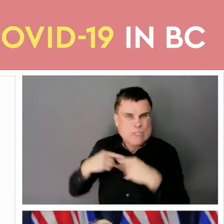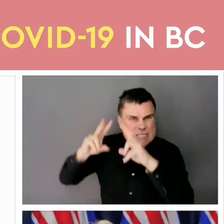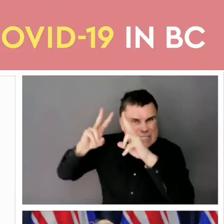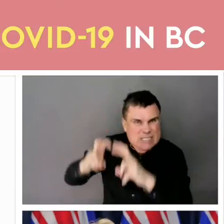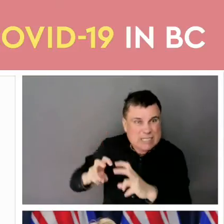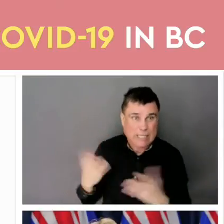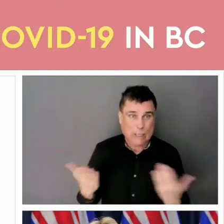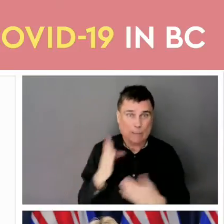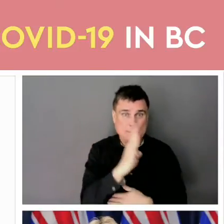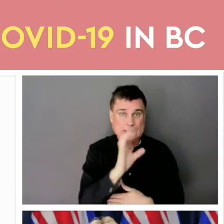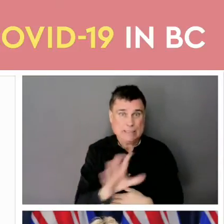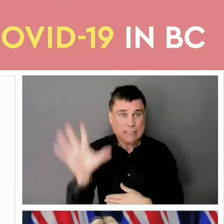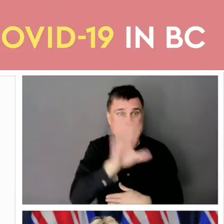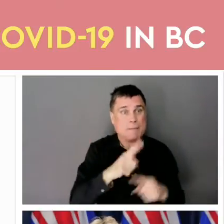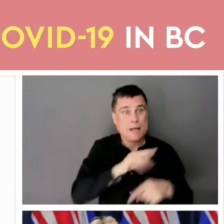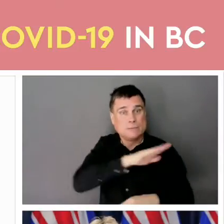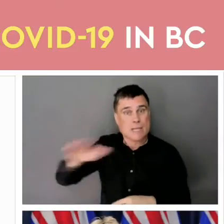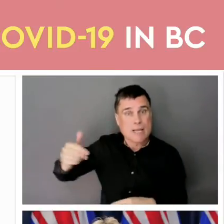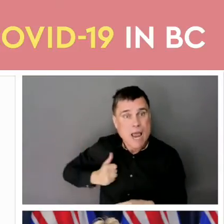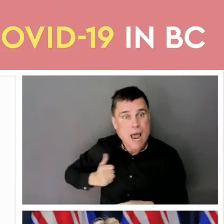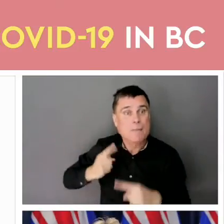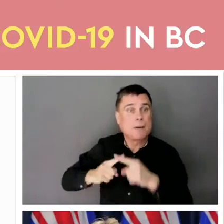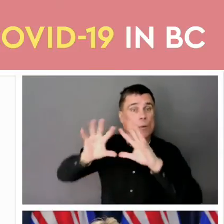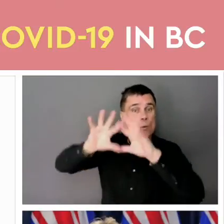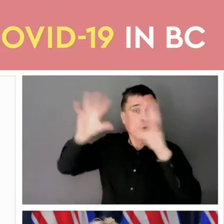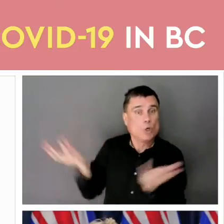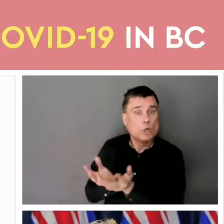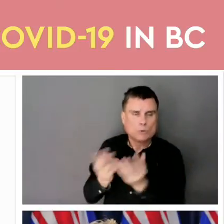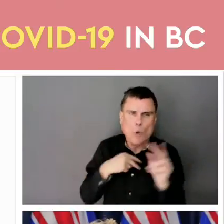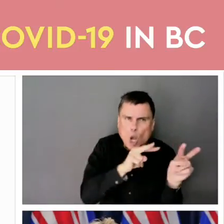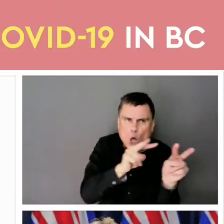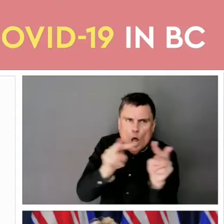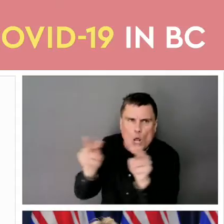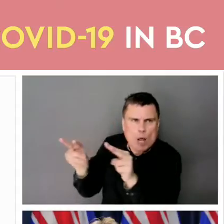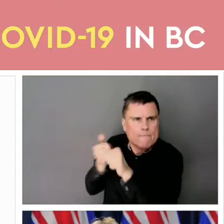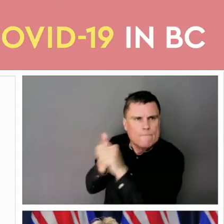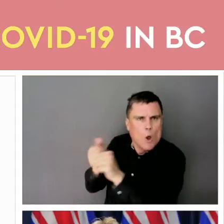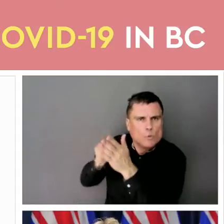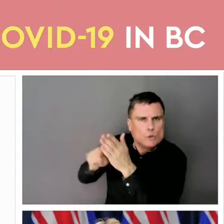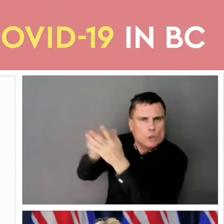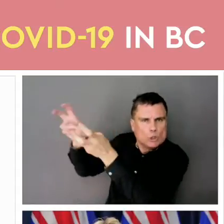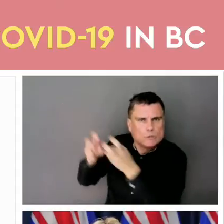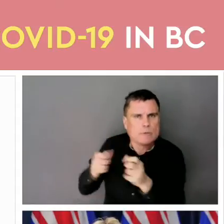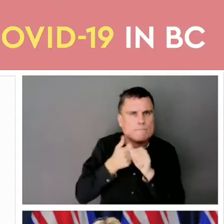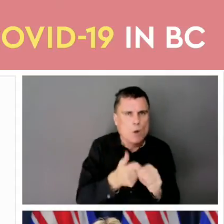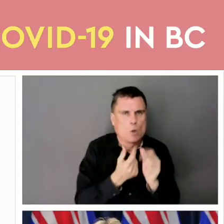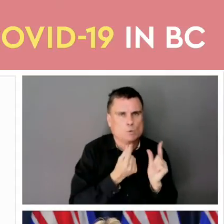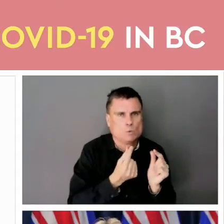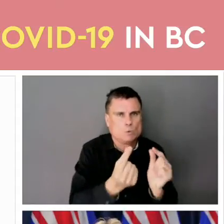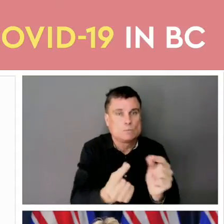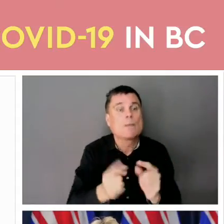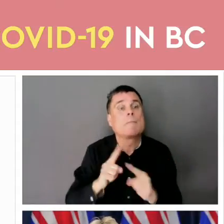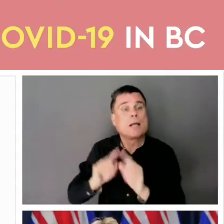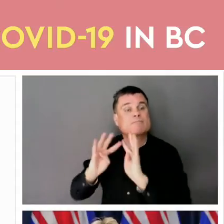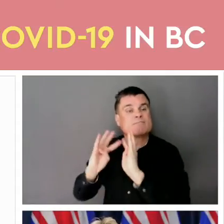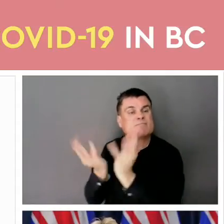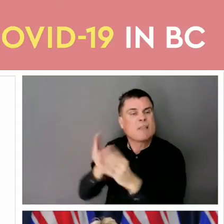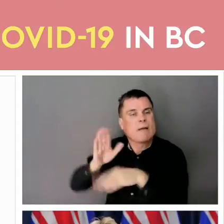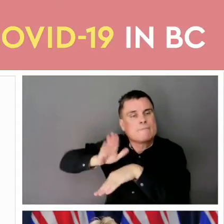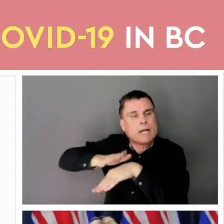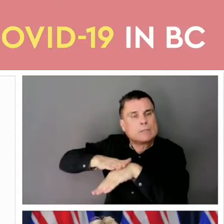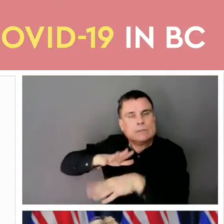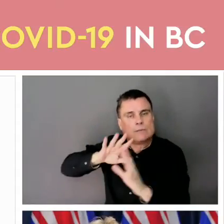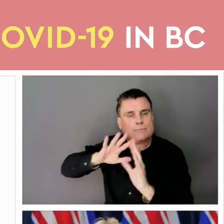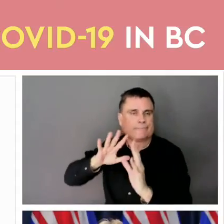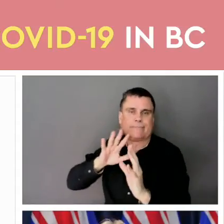And early on, the National Advisory Committee on Immunization and here in BC, we had put out some